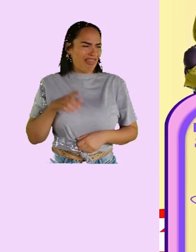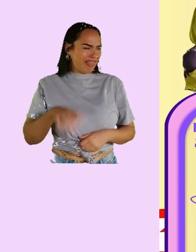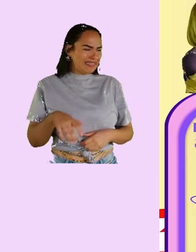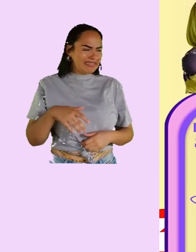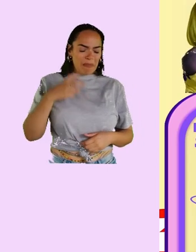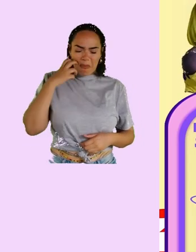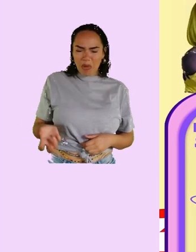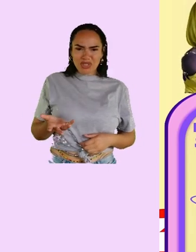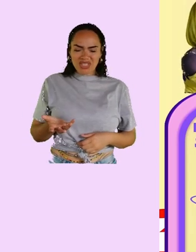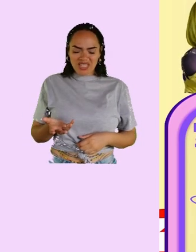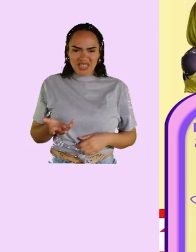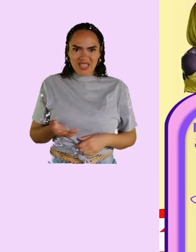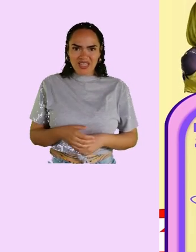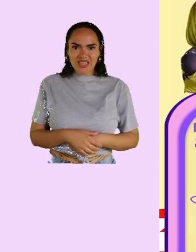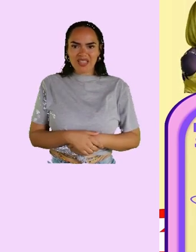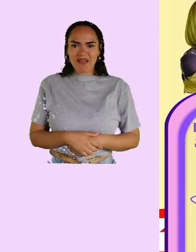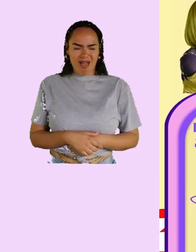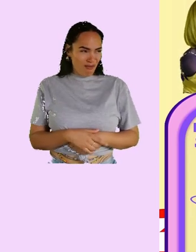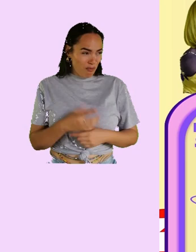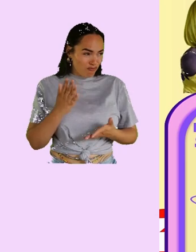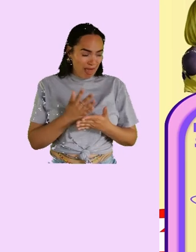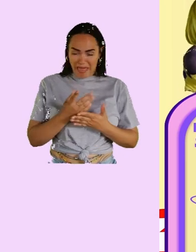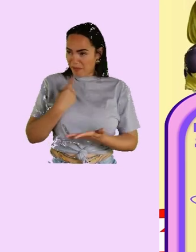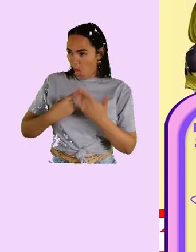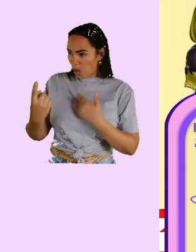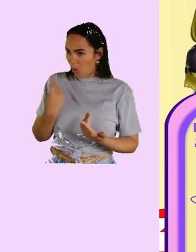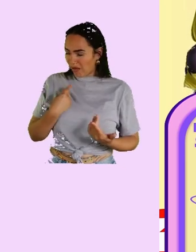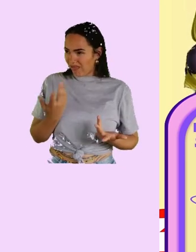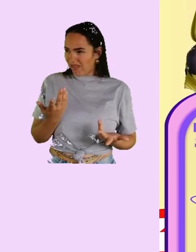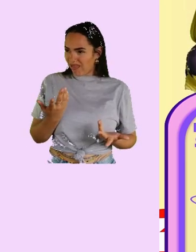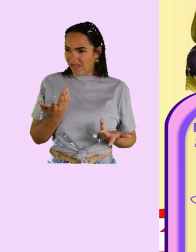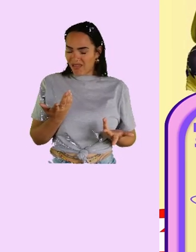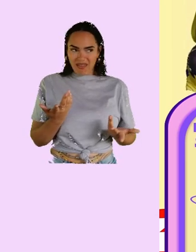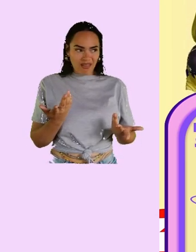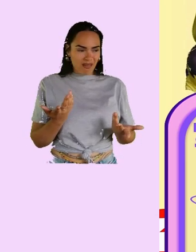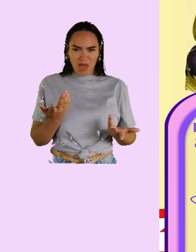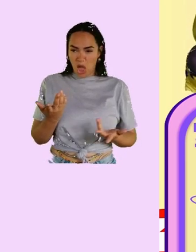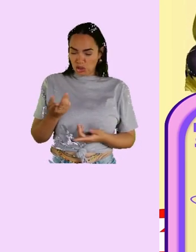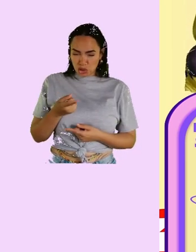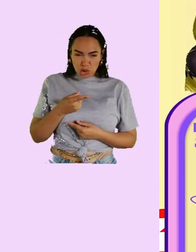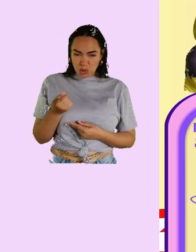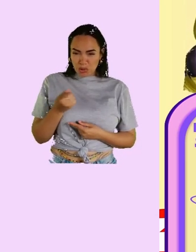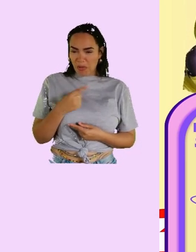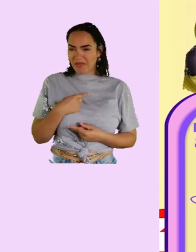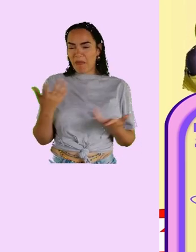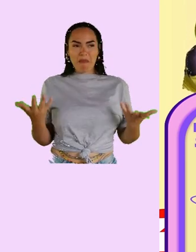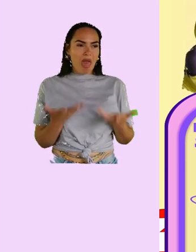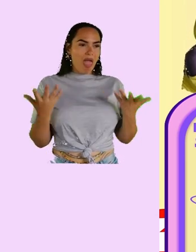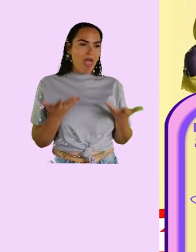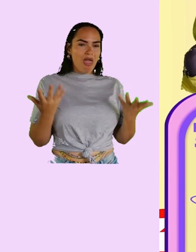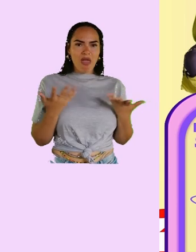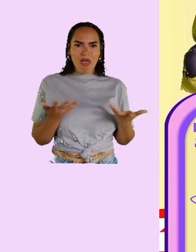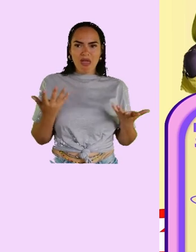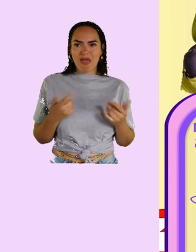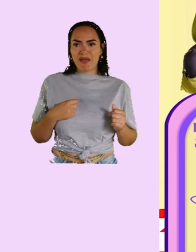bullshit. I can't be the only one who sees it. I mean, you two are just playing into this game.